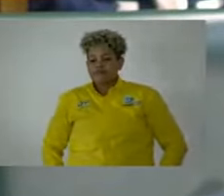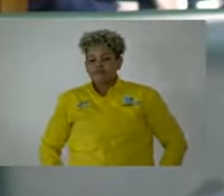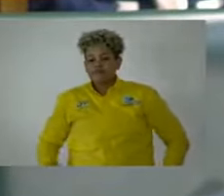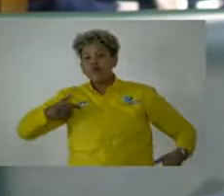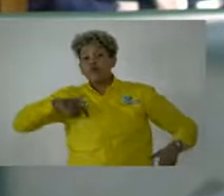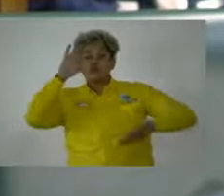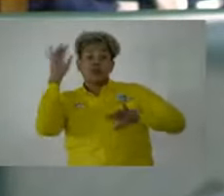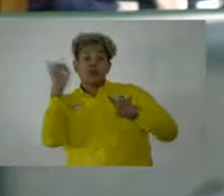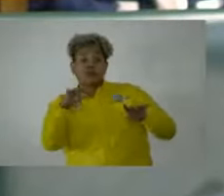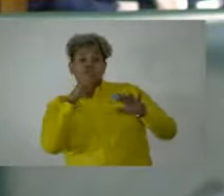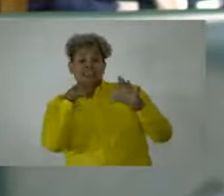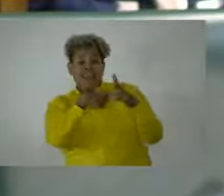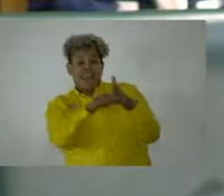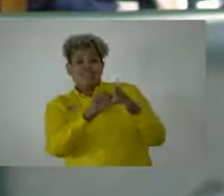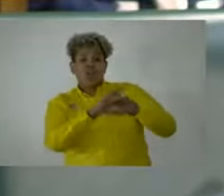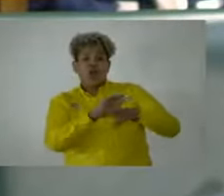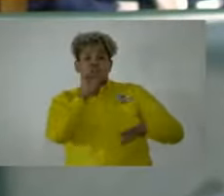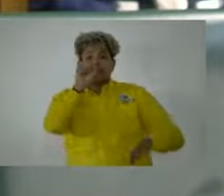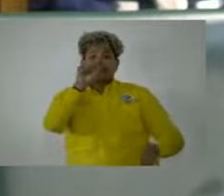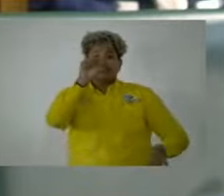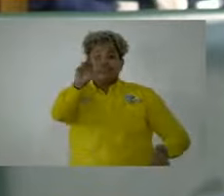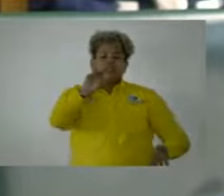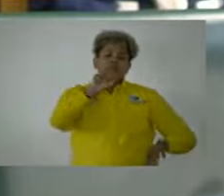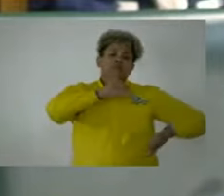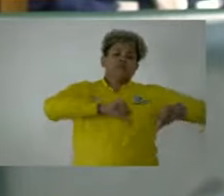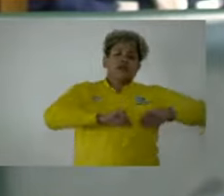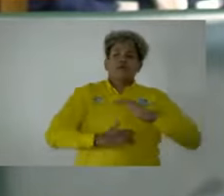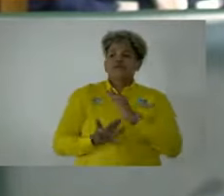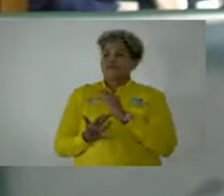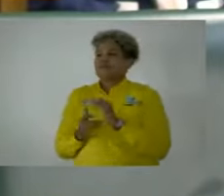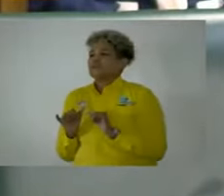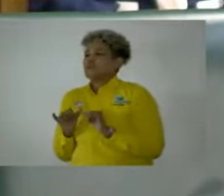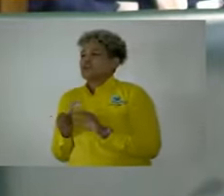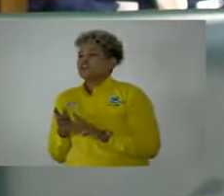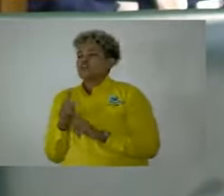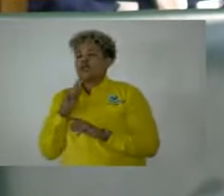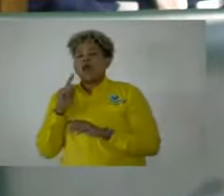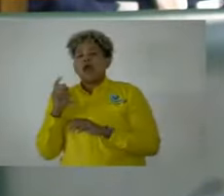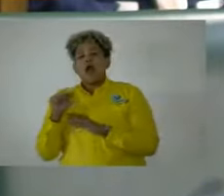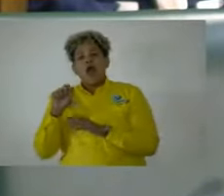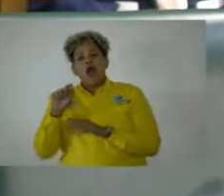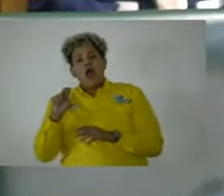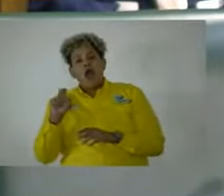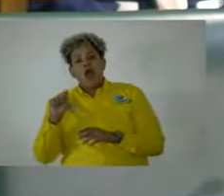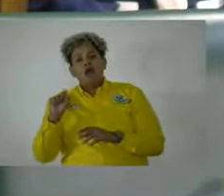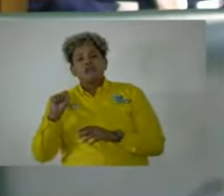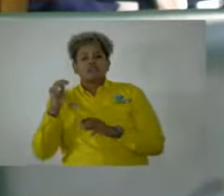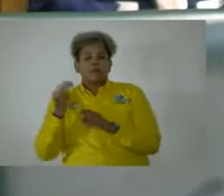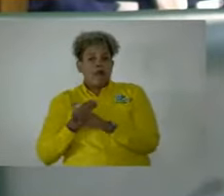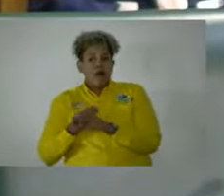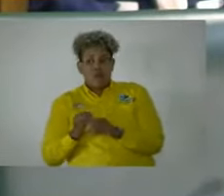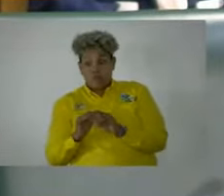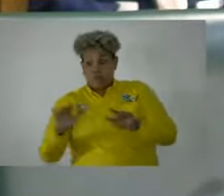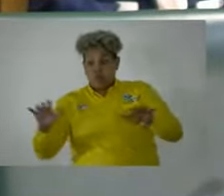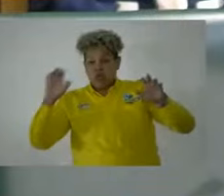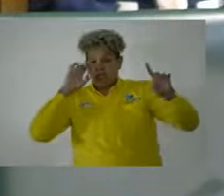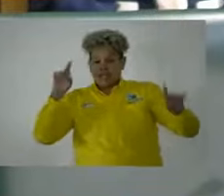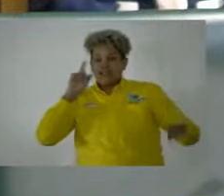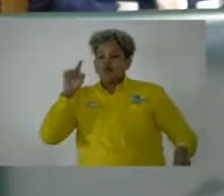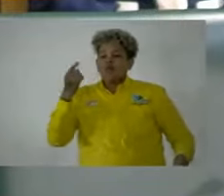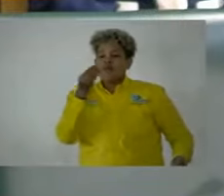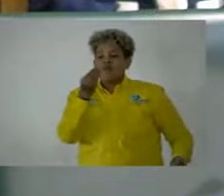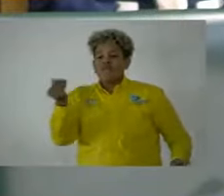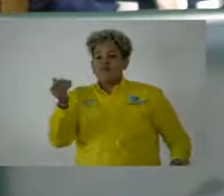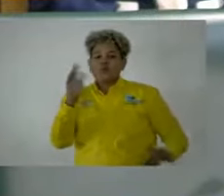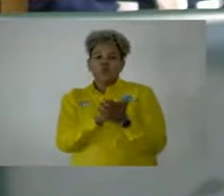We will put emphasis on STEAM education across the education system. We are not just going to focus